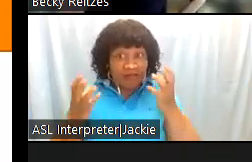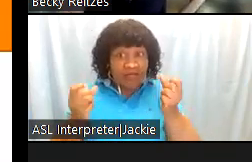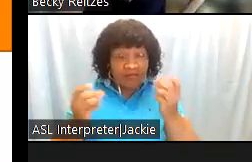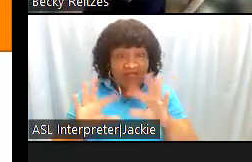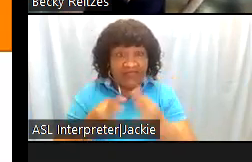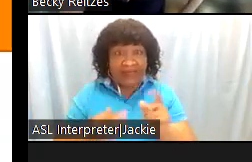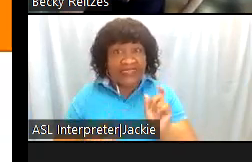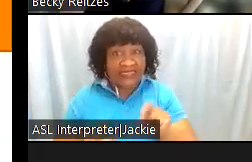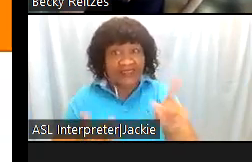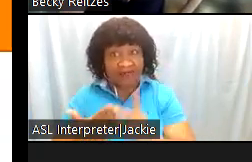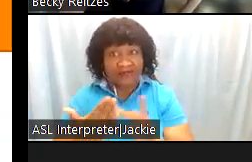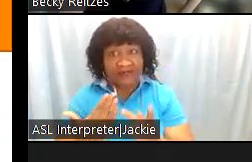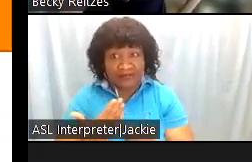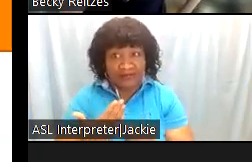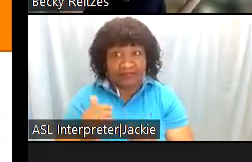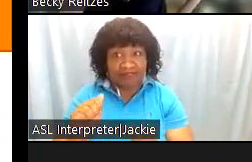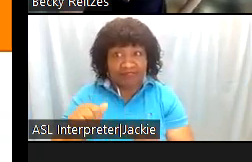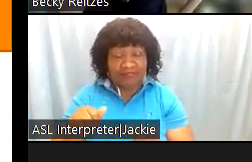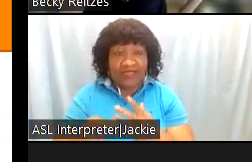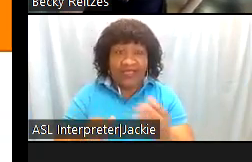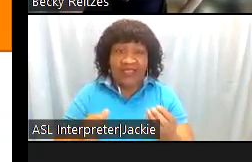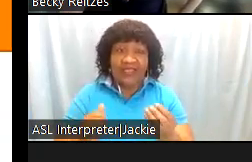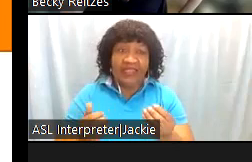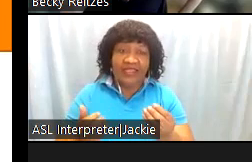this and more.